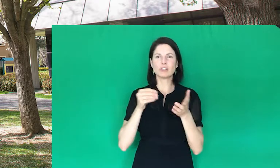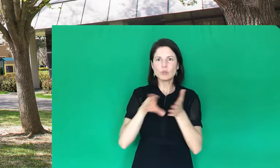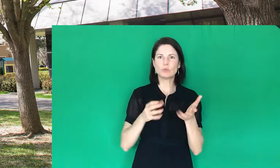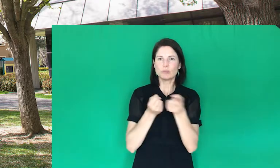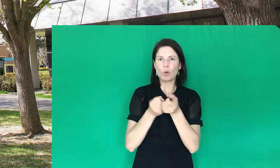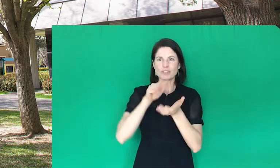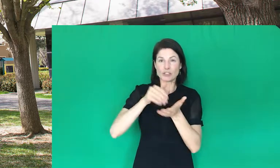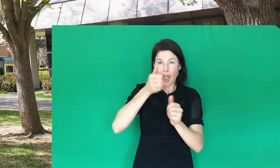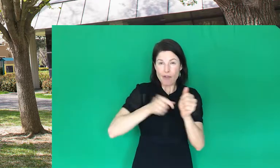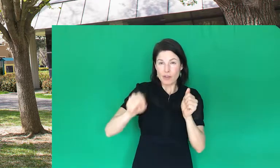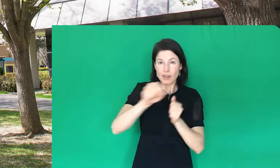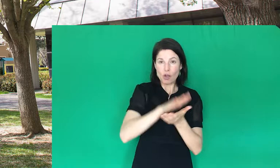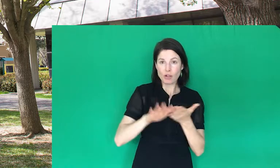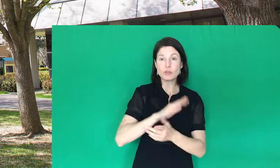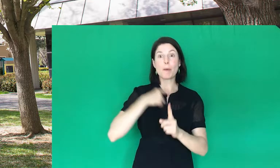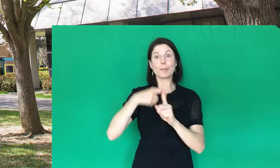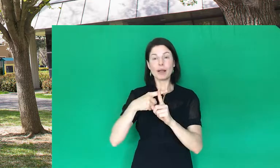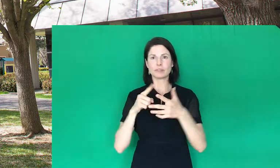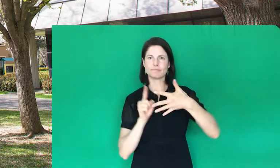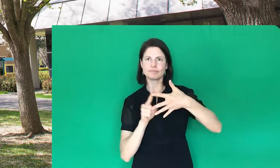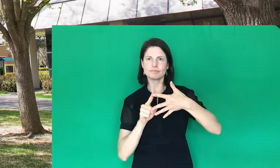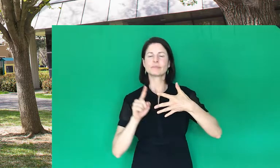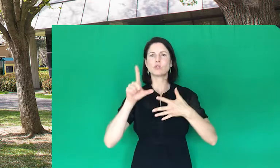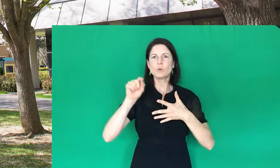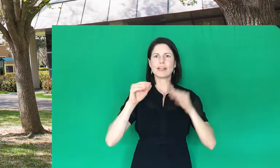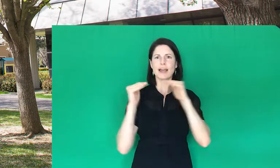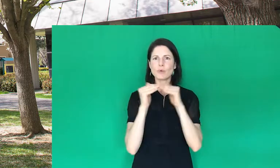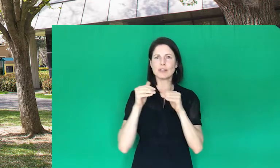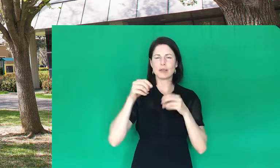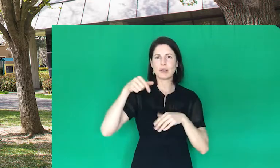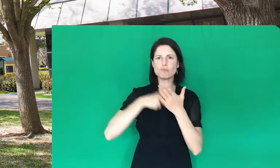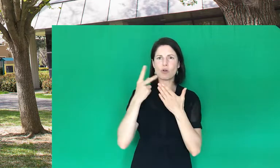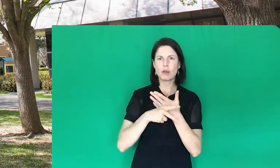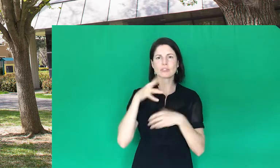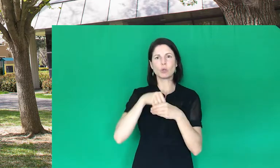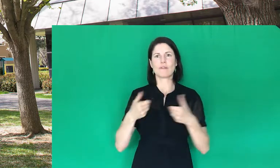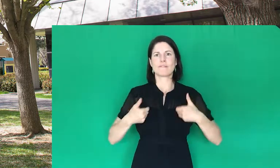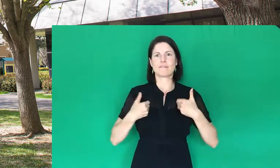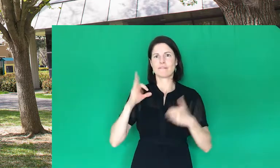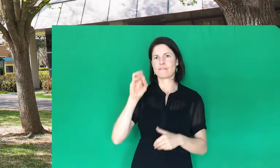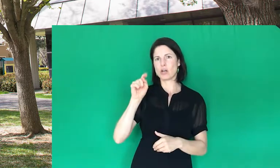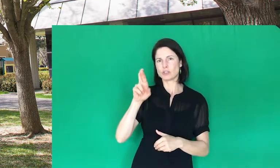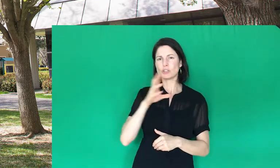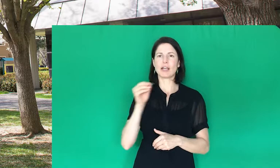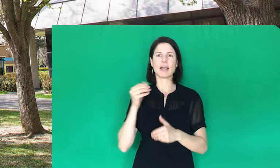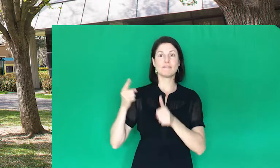State. B, 20 equity programs, including foster youth and first generation